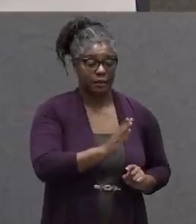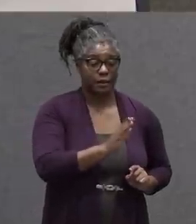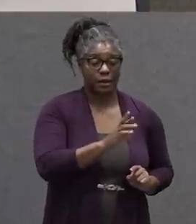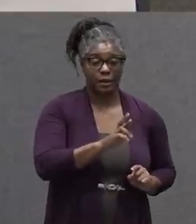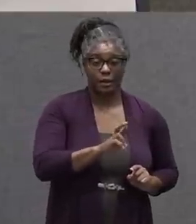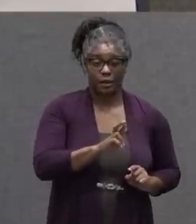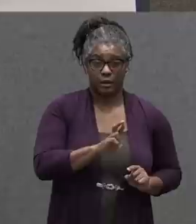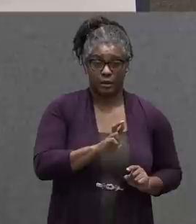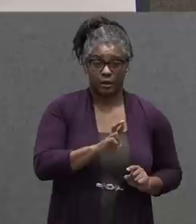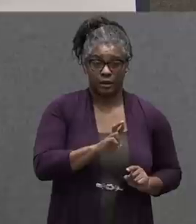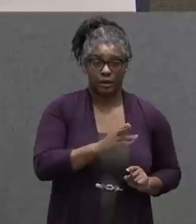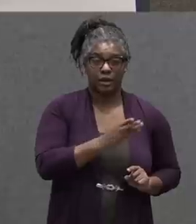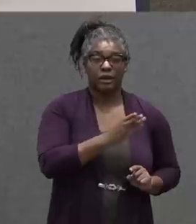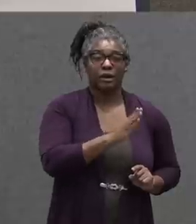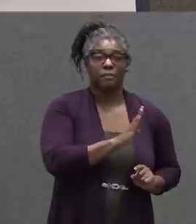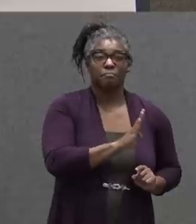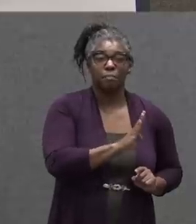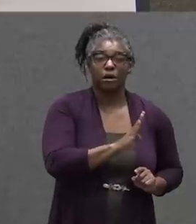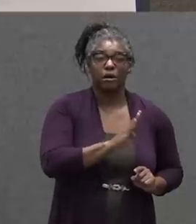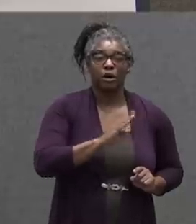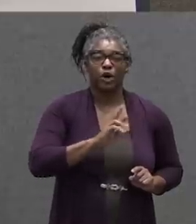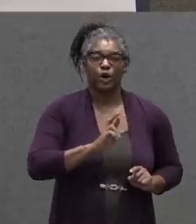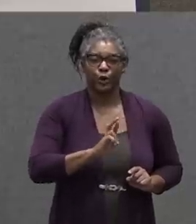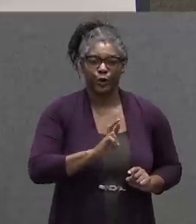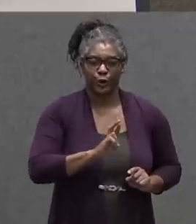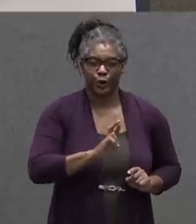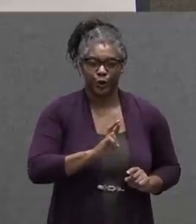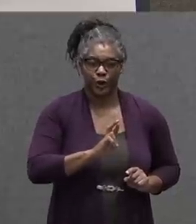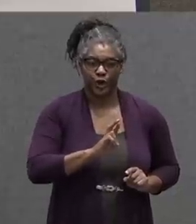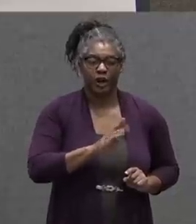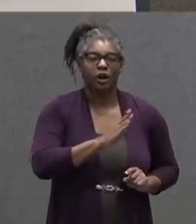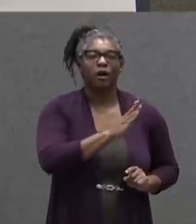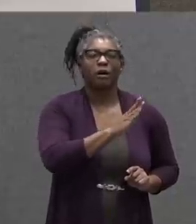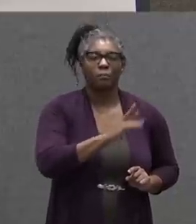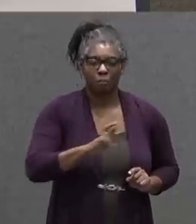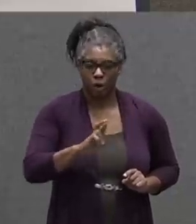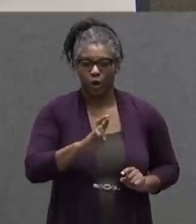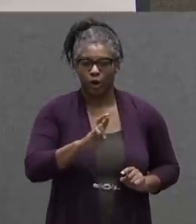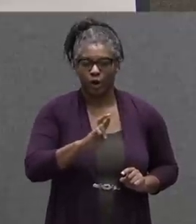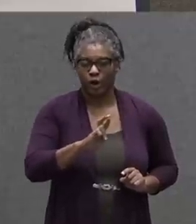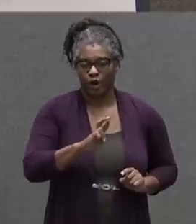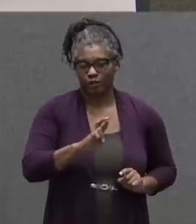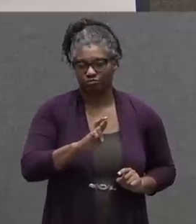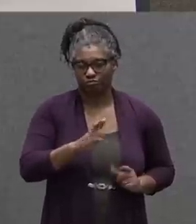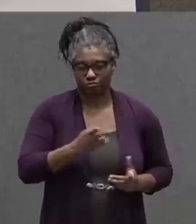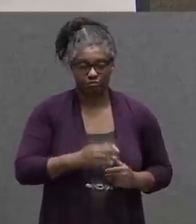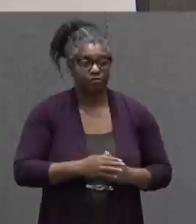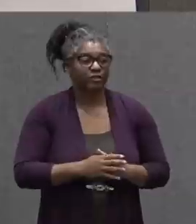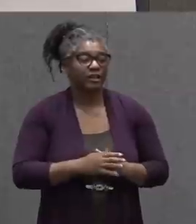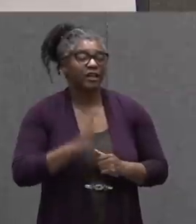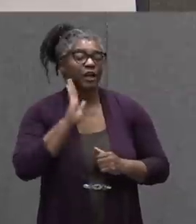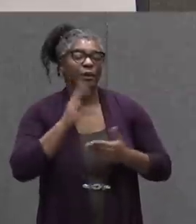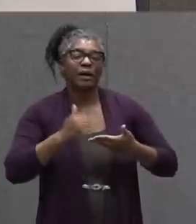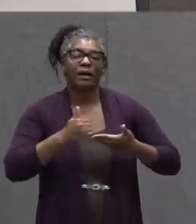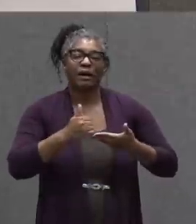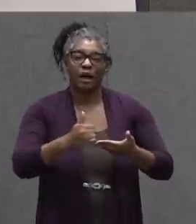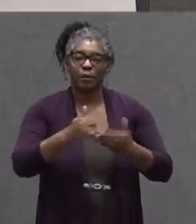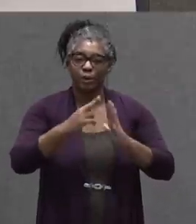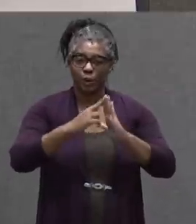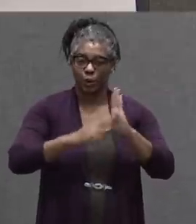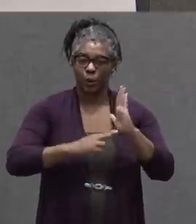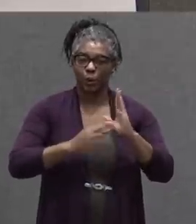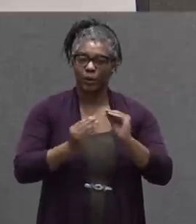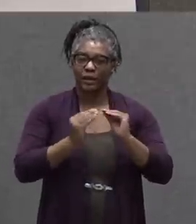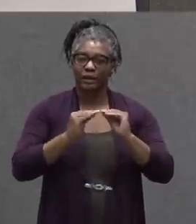I can just blend them, br, and that will help me read a little bit more fluently. So if